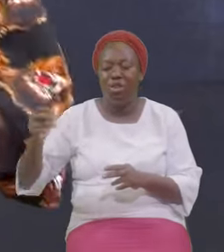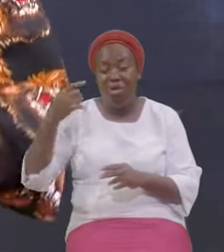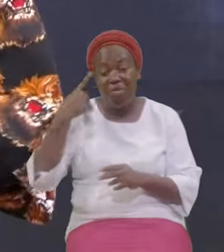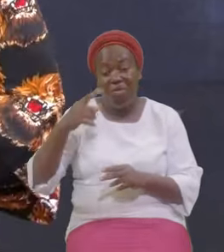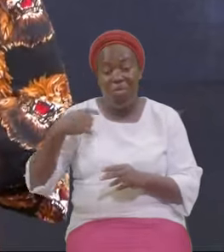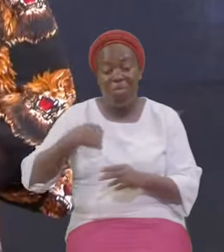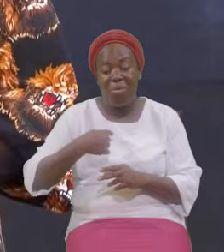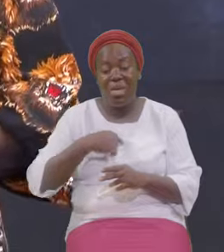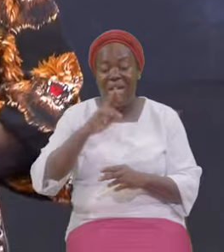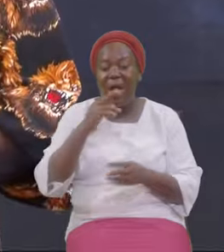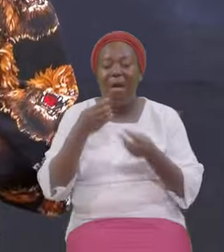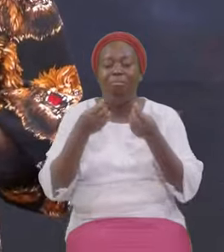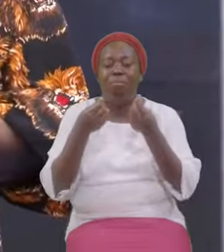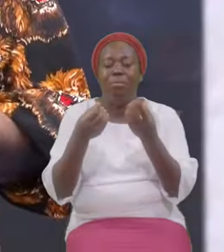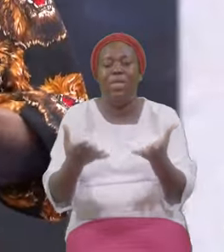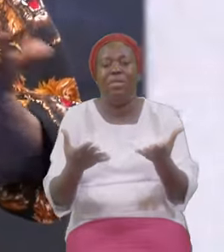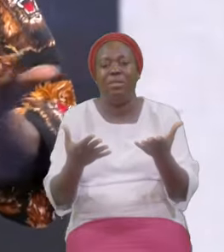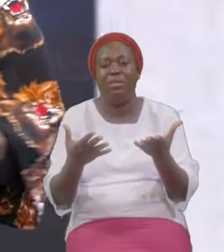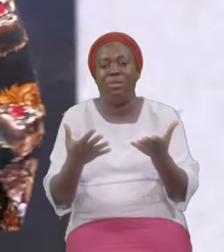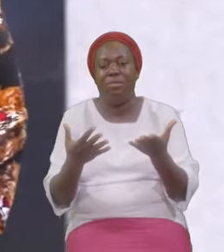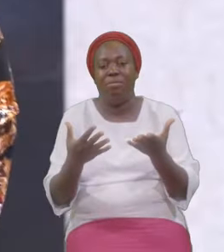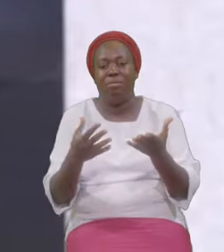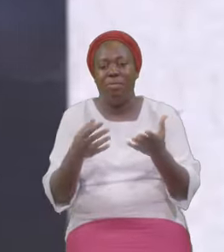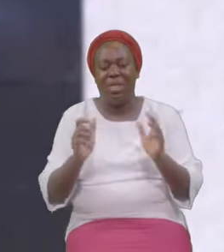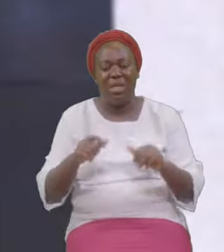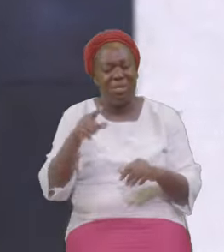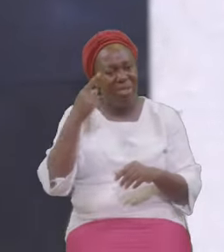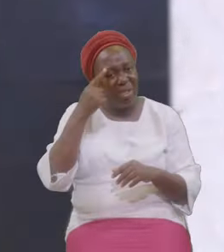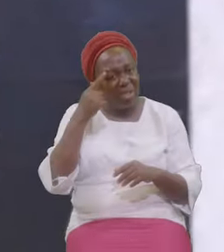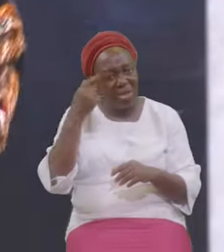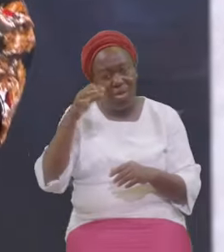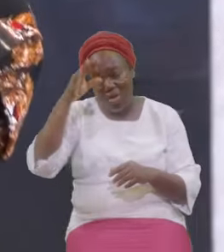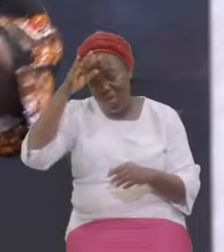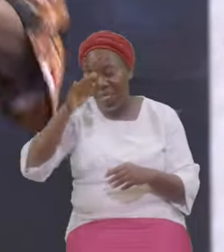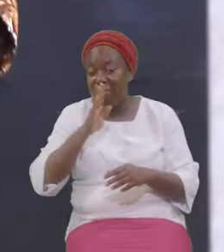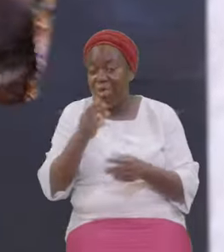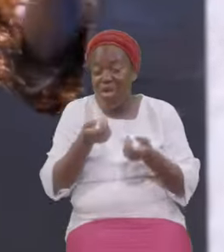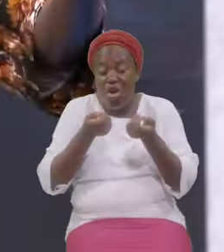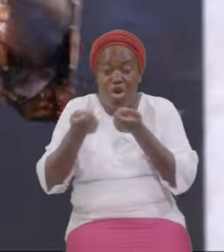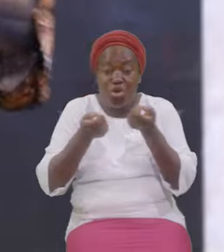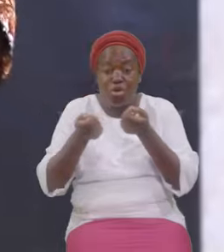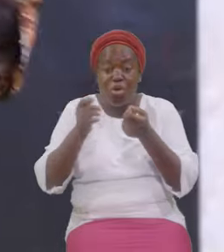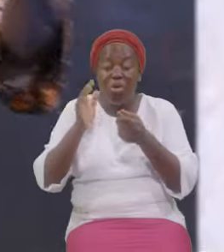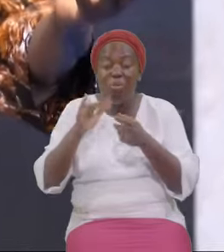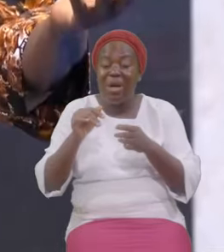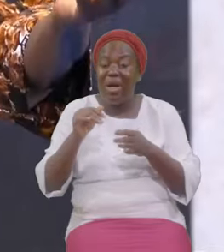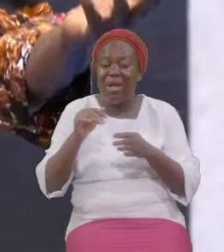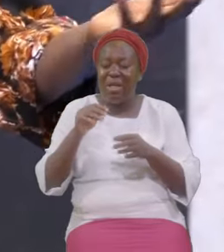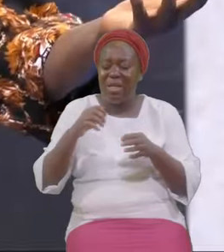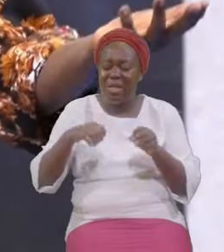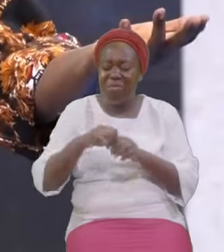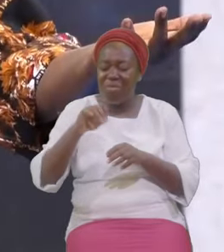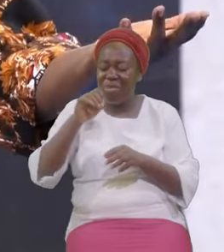many. Can you think of a man being controlled by even five